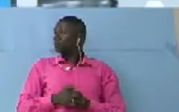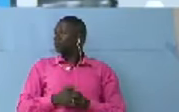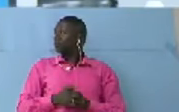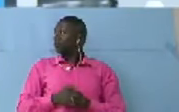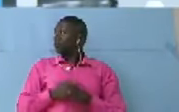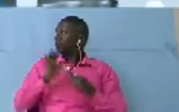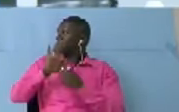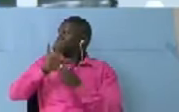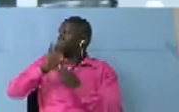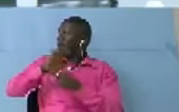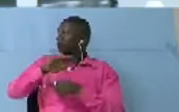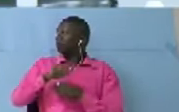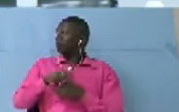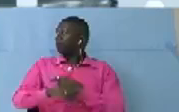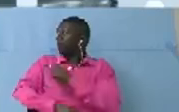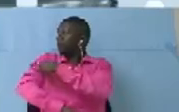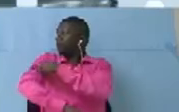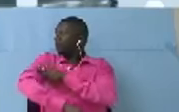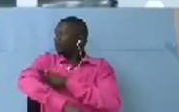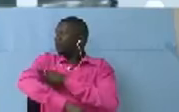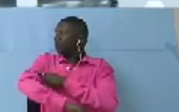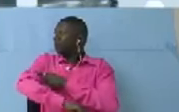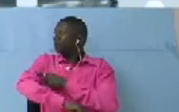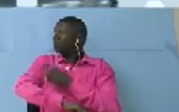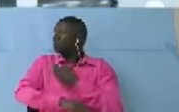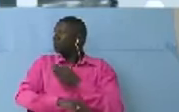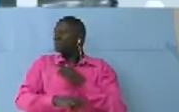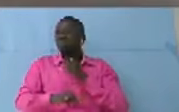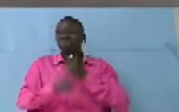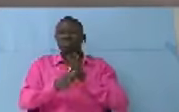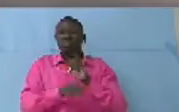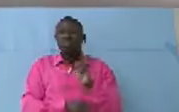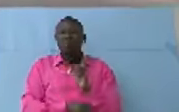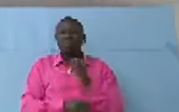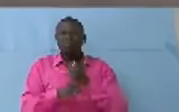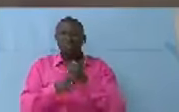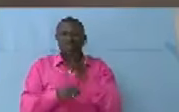What's there? Yes. And that was caused by what?